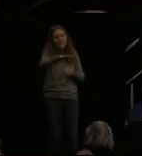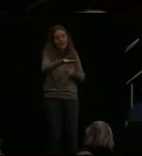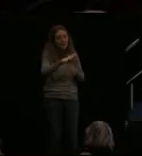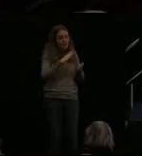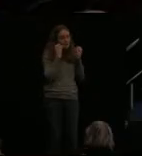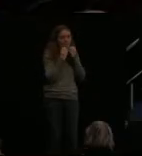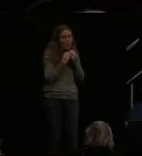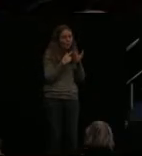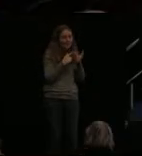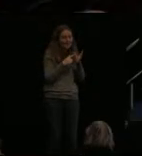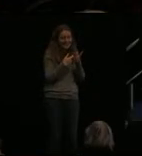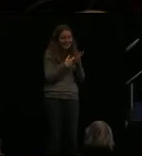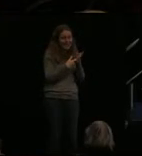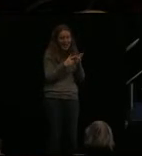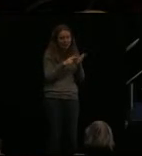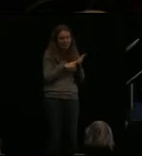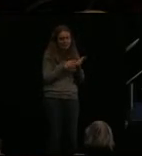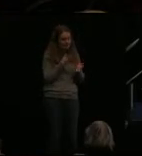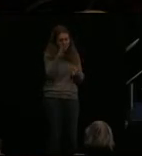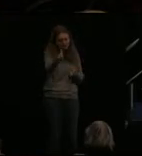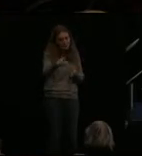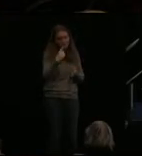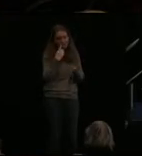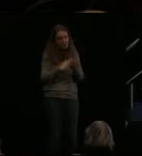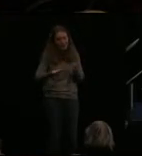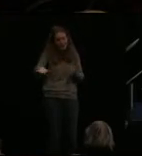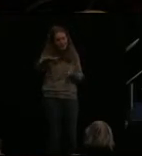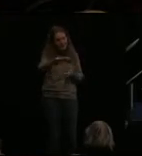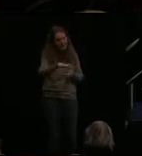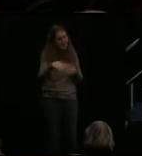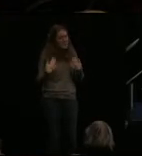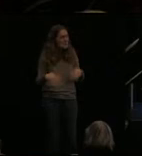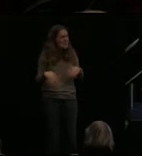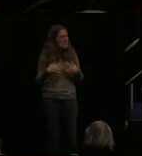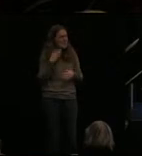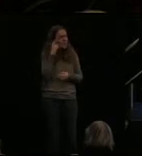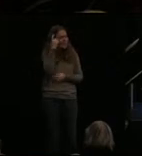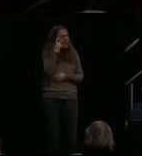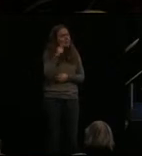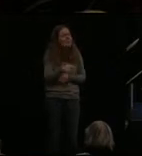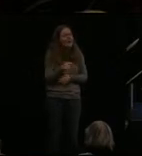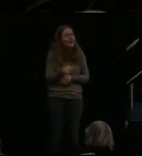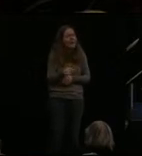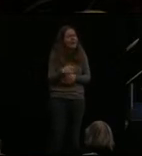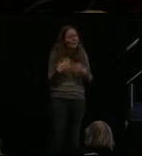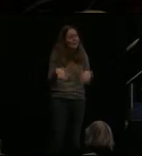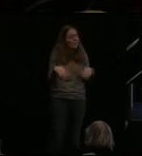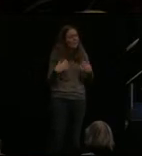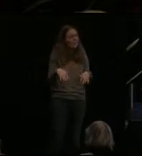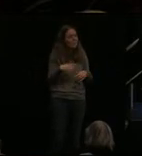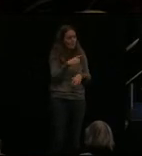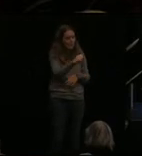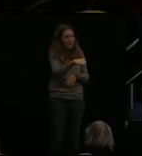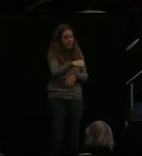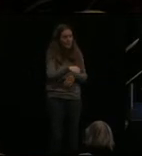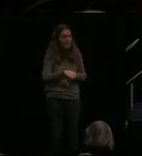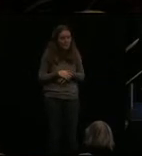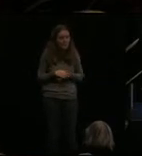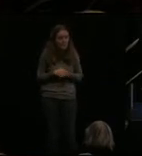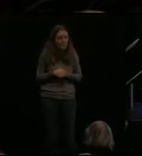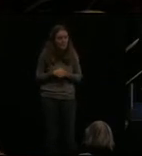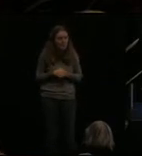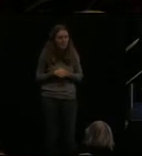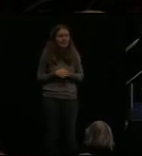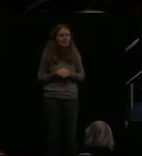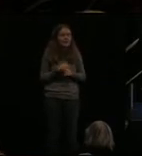didn't enter the promised land. When you think about that, it's extraordinary, isn't it? Absolutely extraordinary.